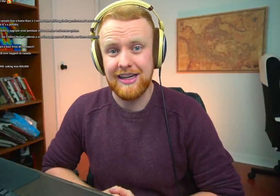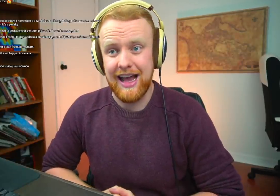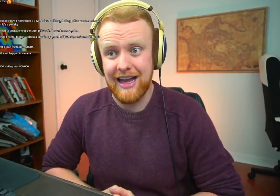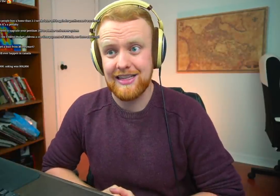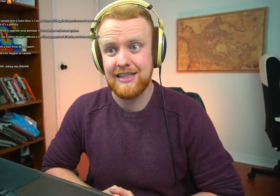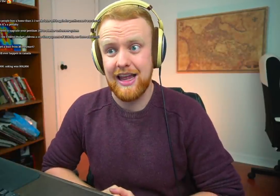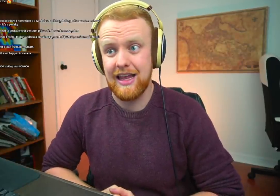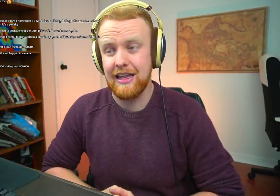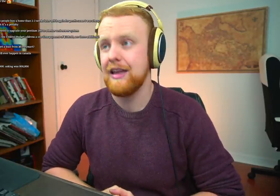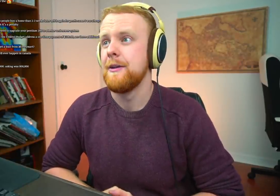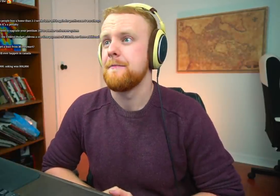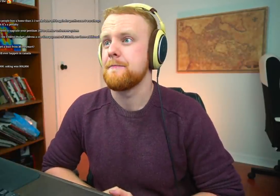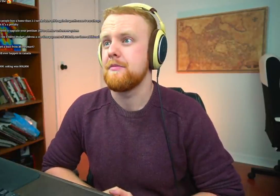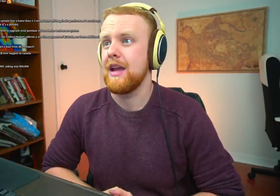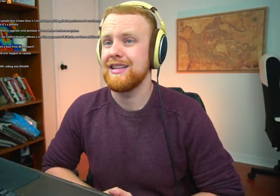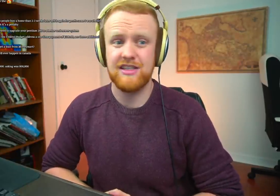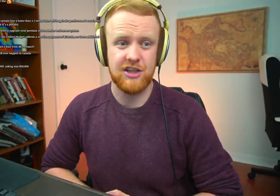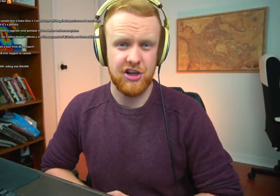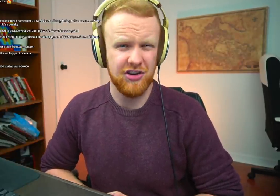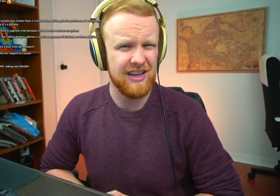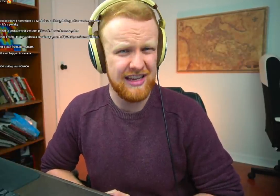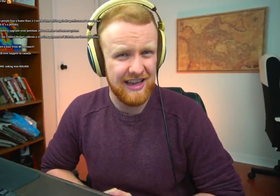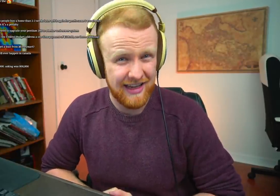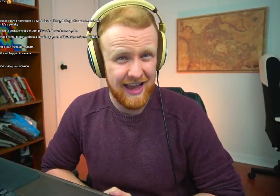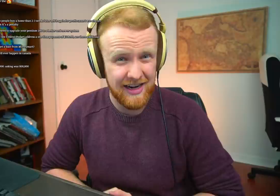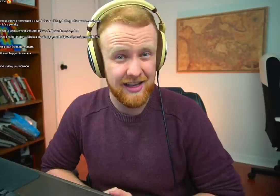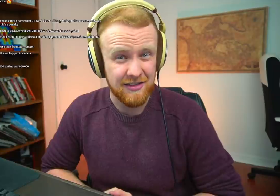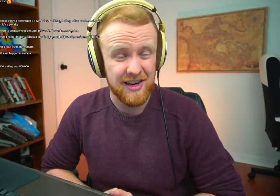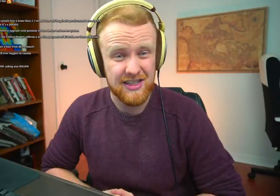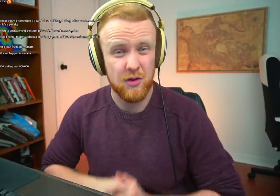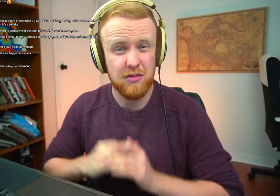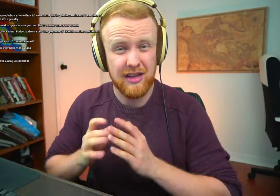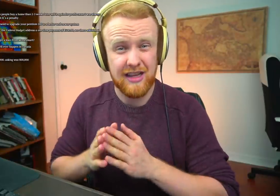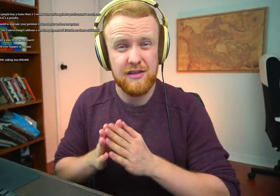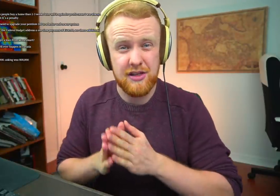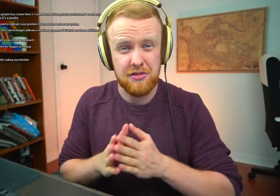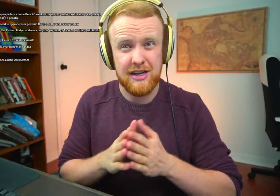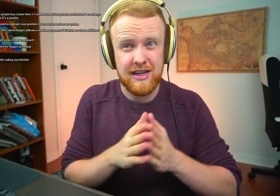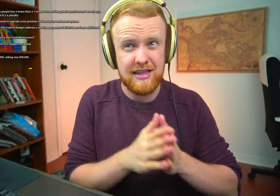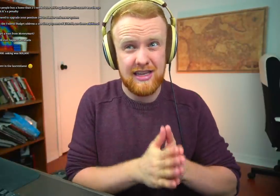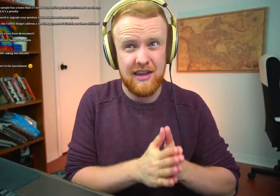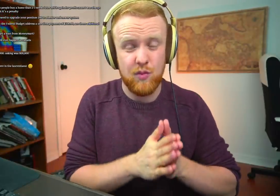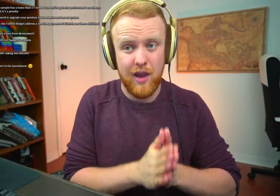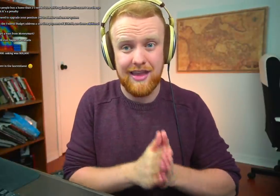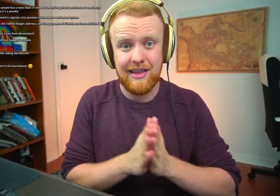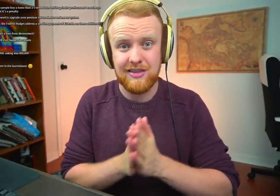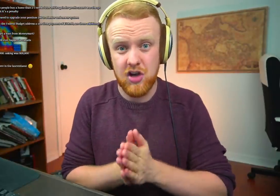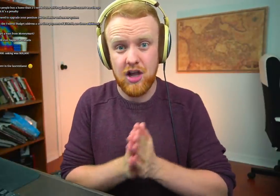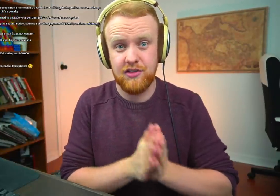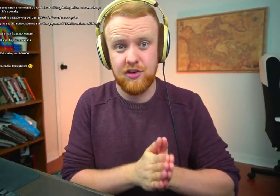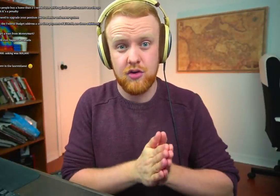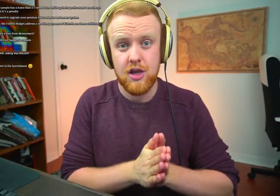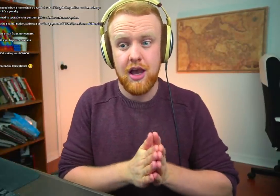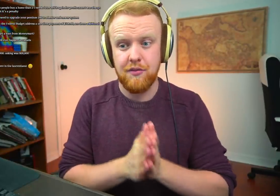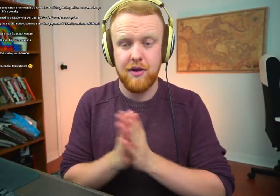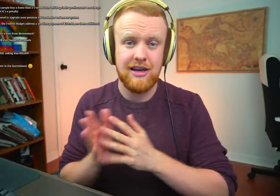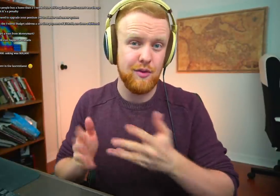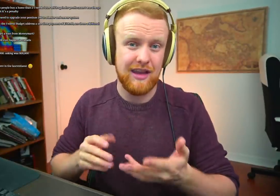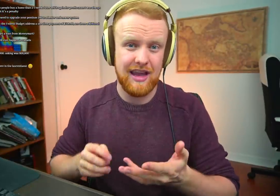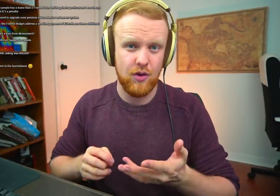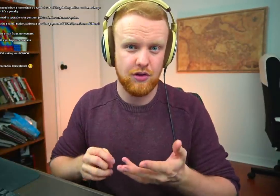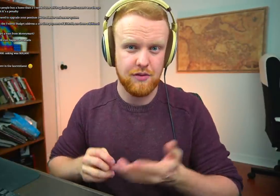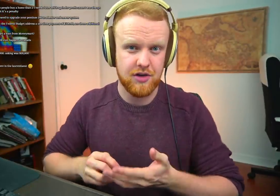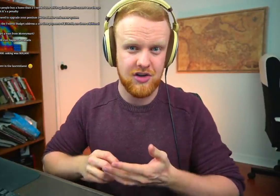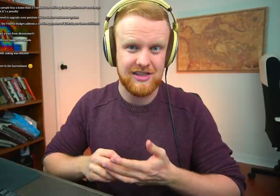it's treated as a security in Canada, right? So it would likely be treated in the same way that stocks do. Right